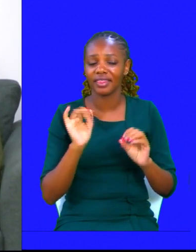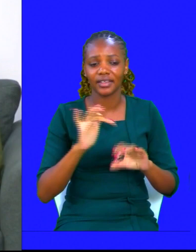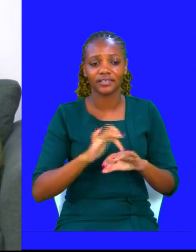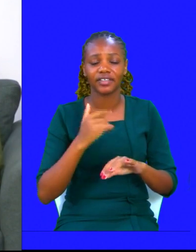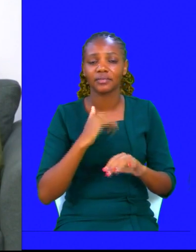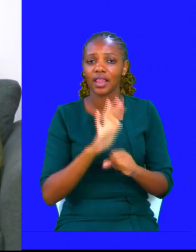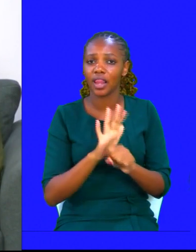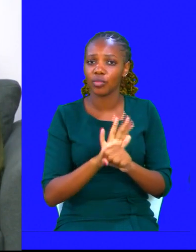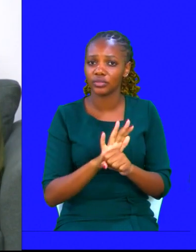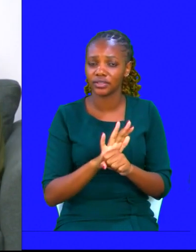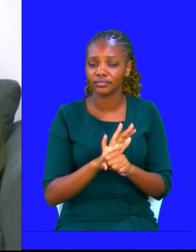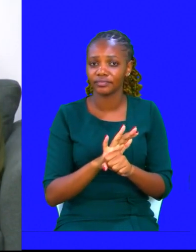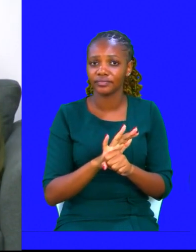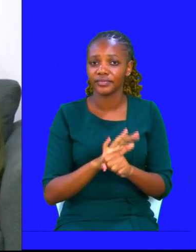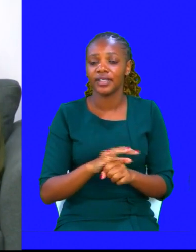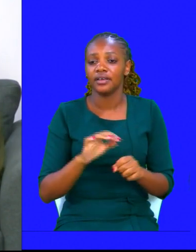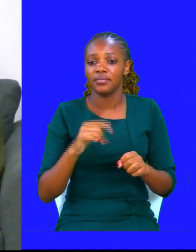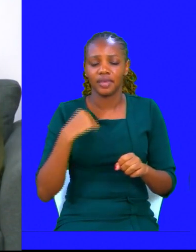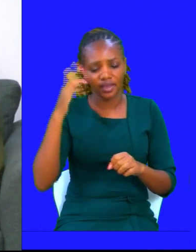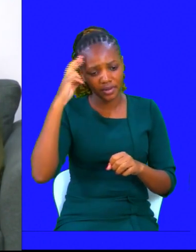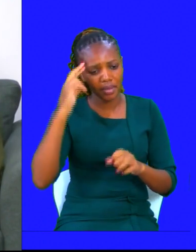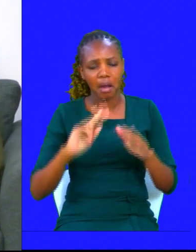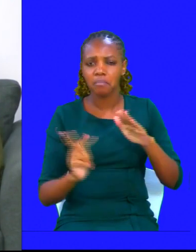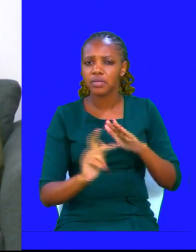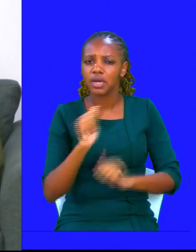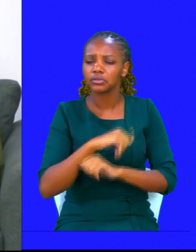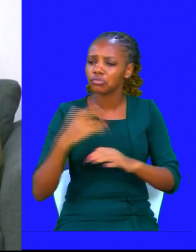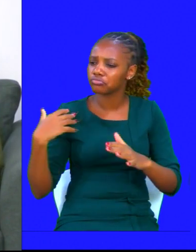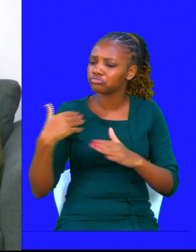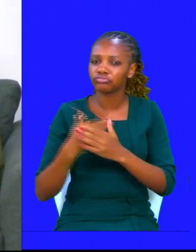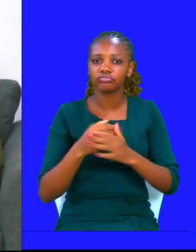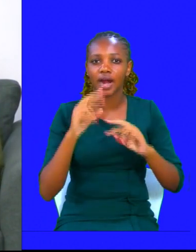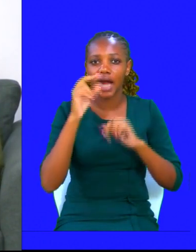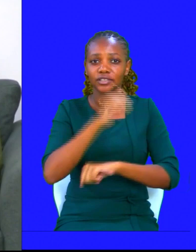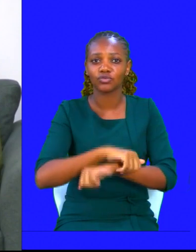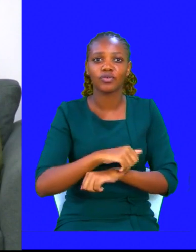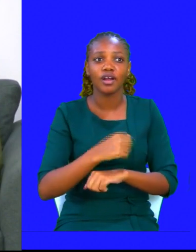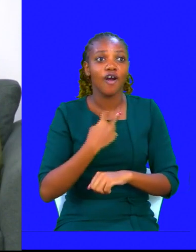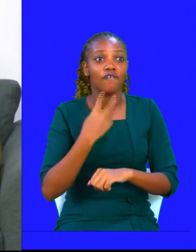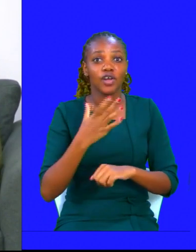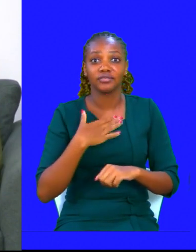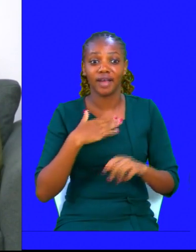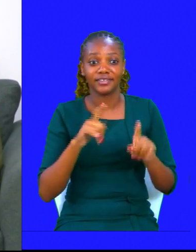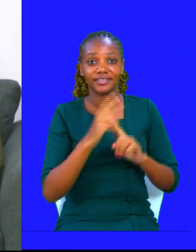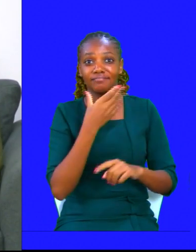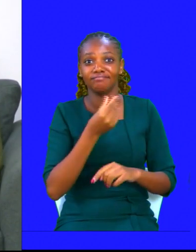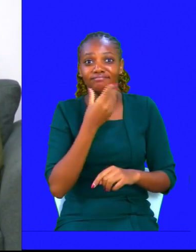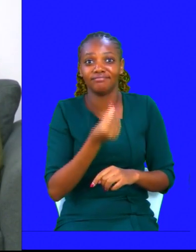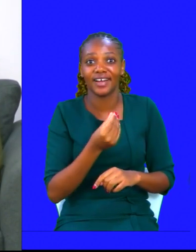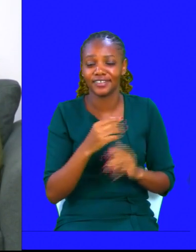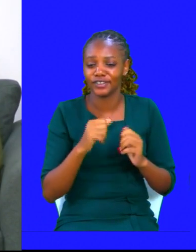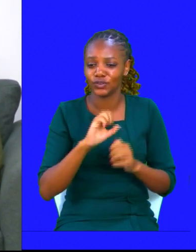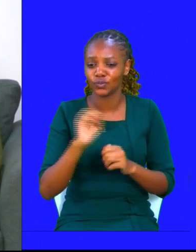me, from primary to high school, I really had a deep voice. So it was a really, really, really a